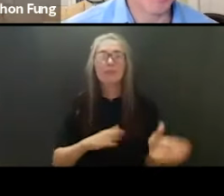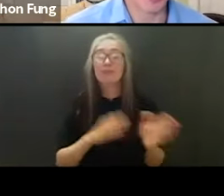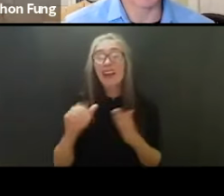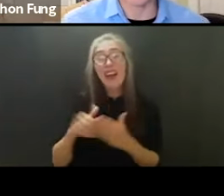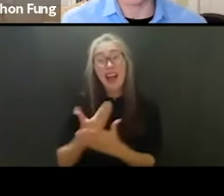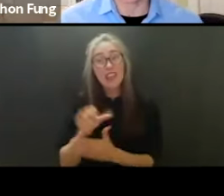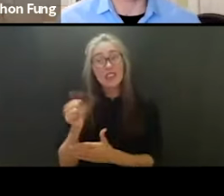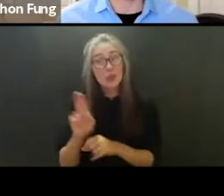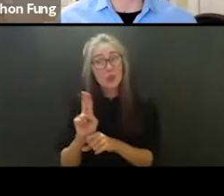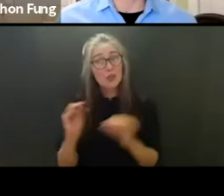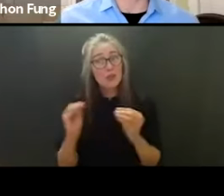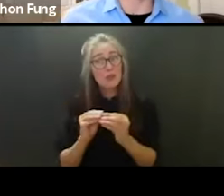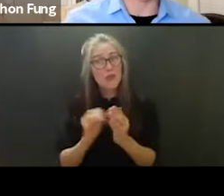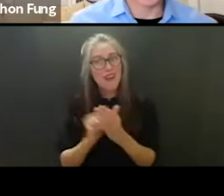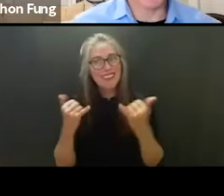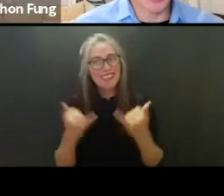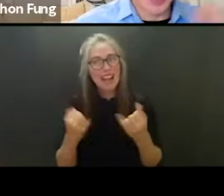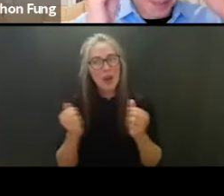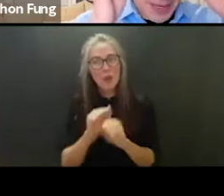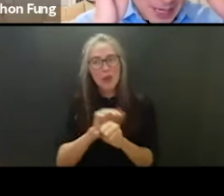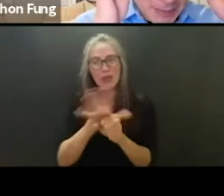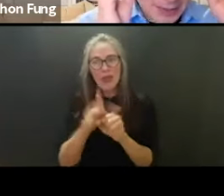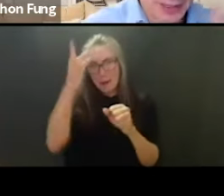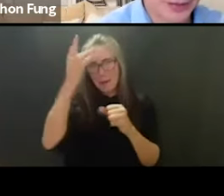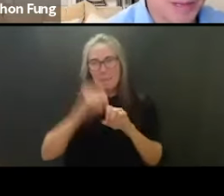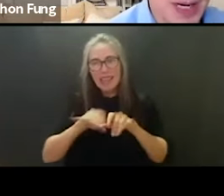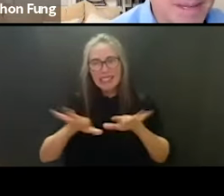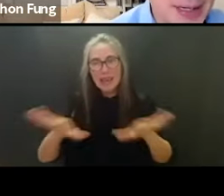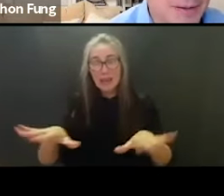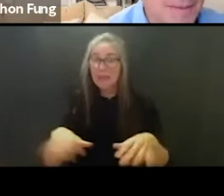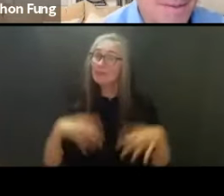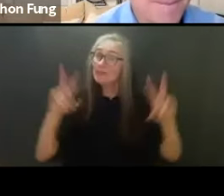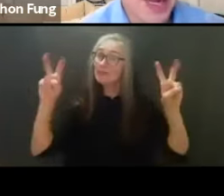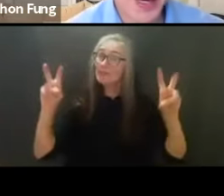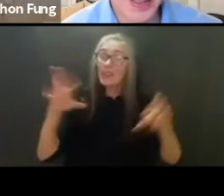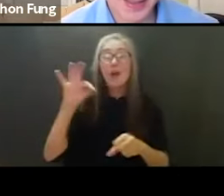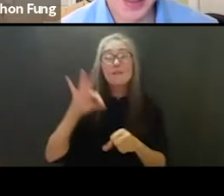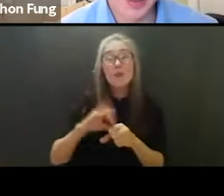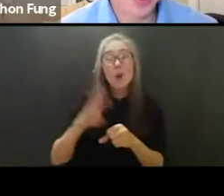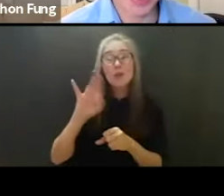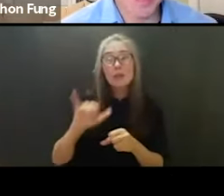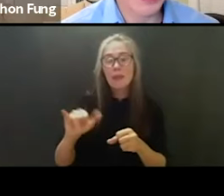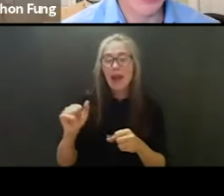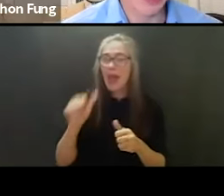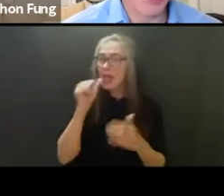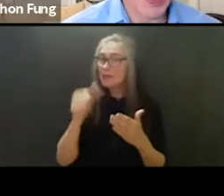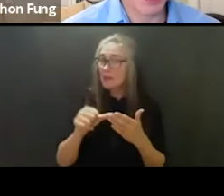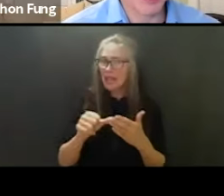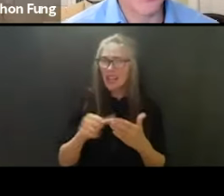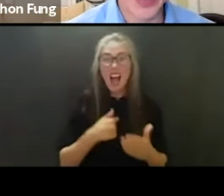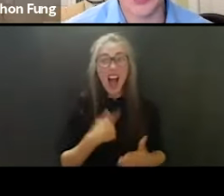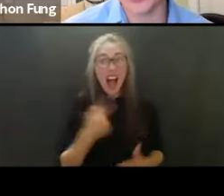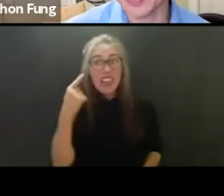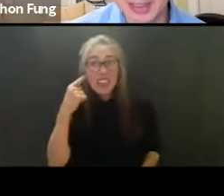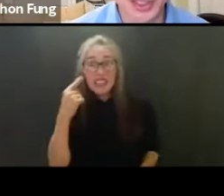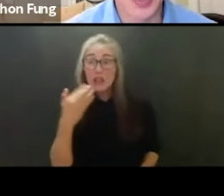Some are becoming more familiar because of the pandemic, like vote by mail. I, along with many, many other people,